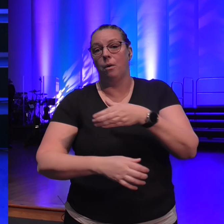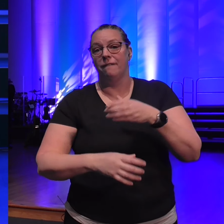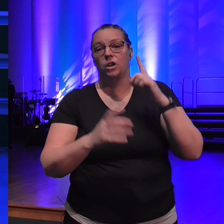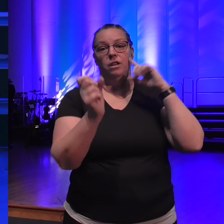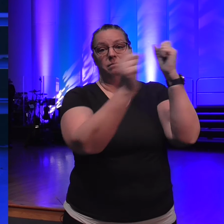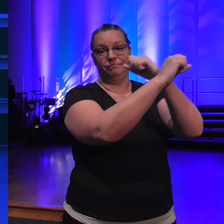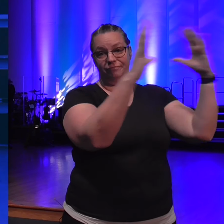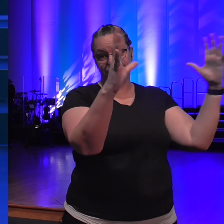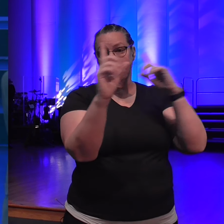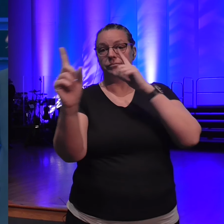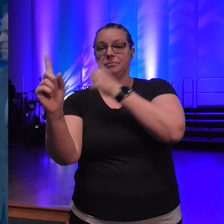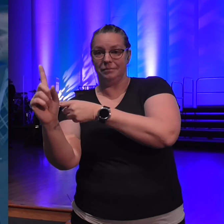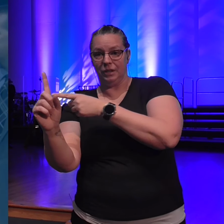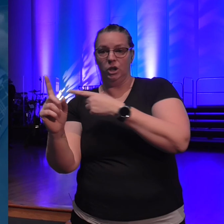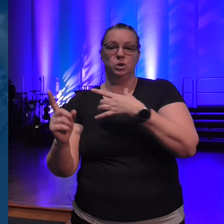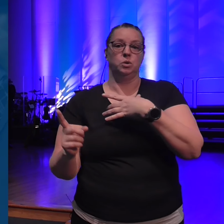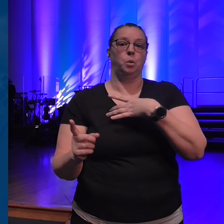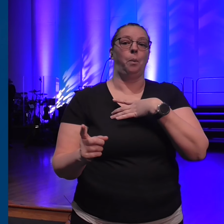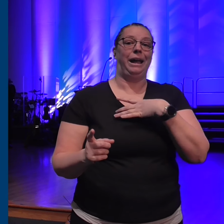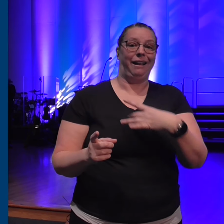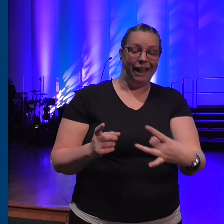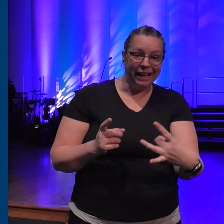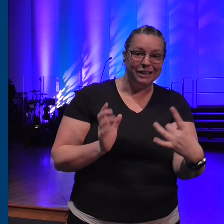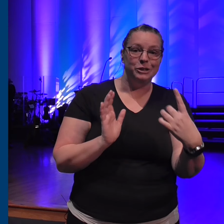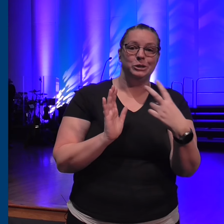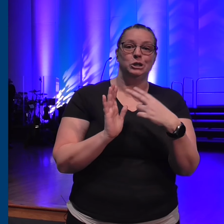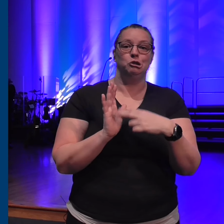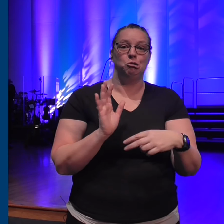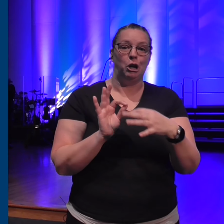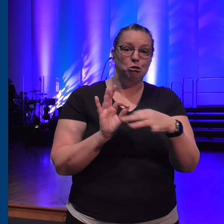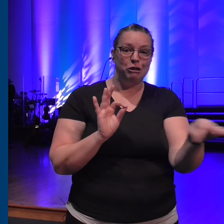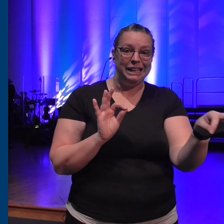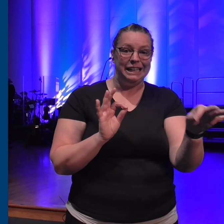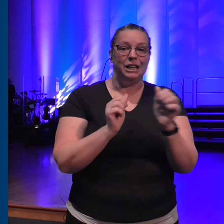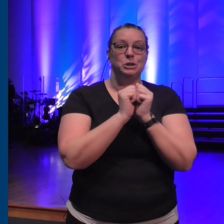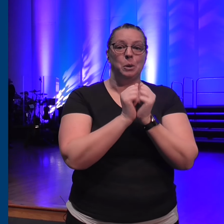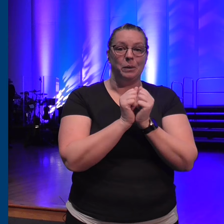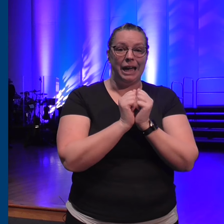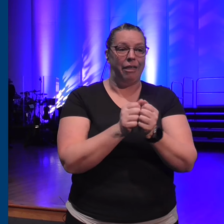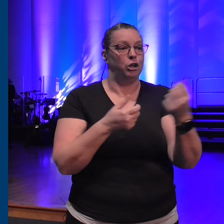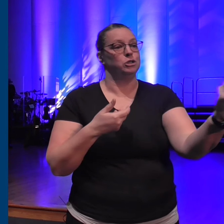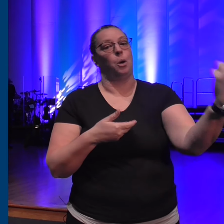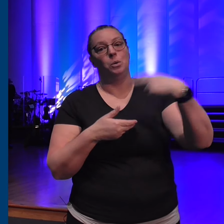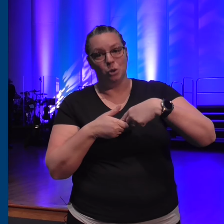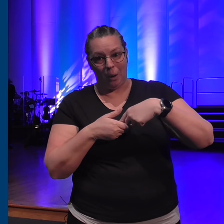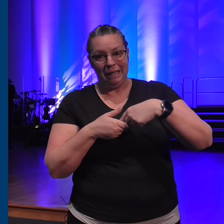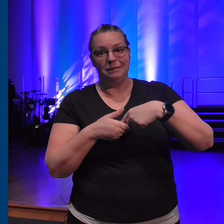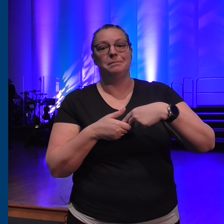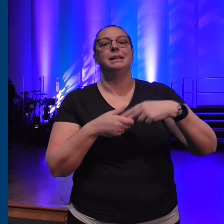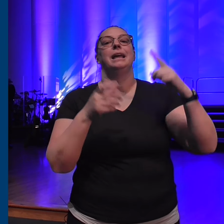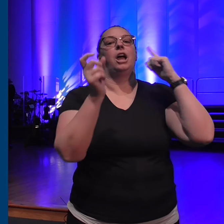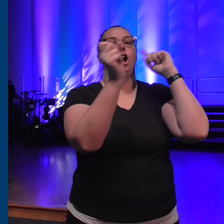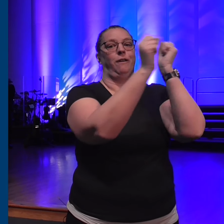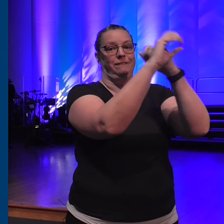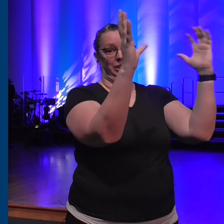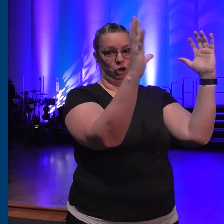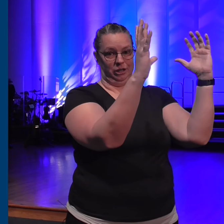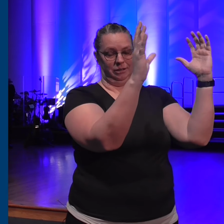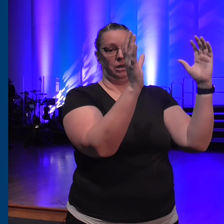that we like to read most Sundays aloud together. So we invite you to do that now. So please join me as we read our